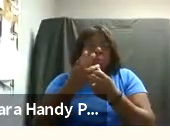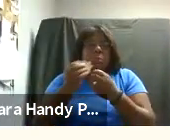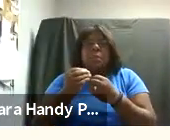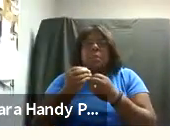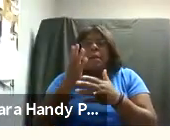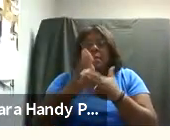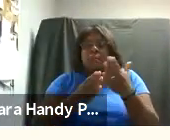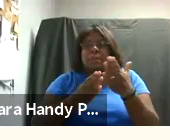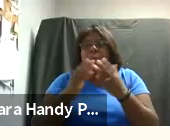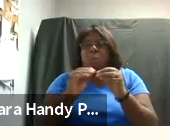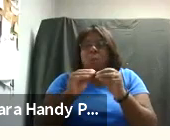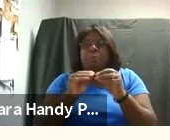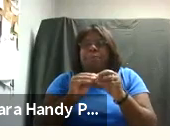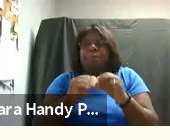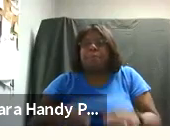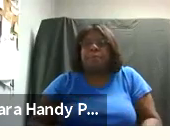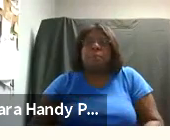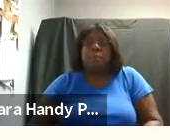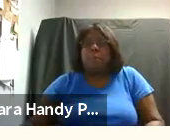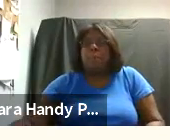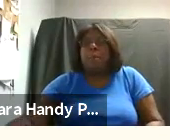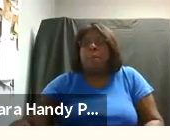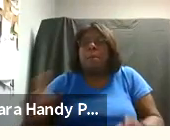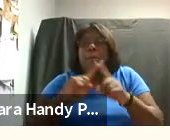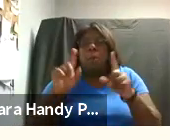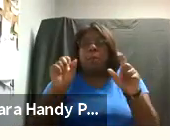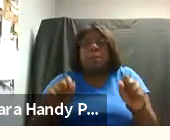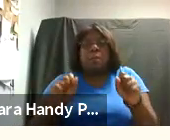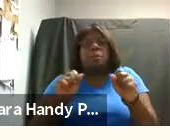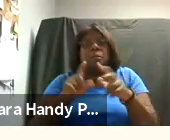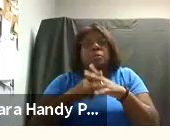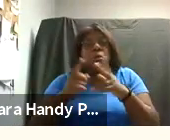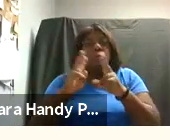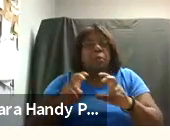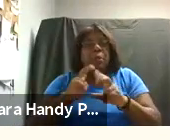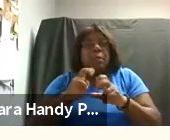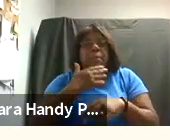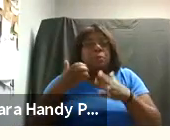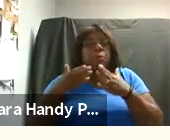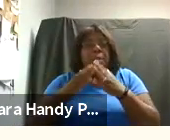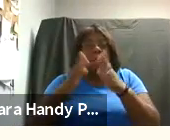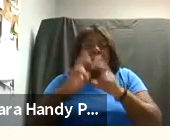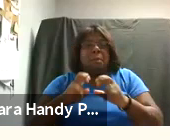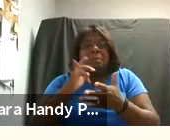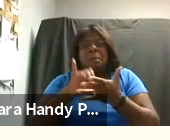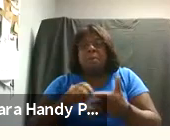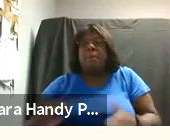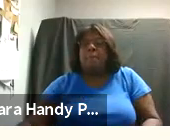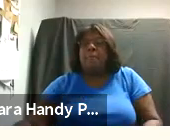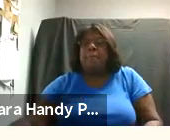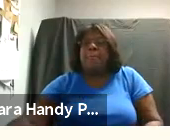more. But we can start to look at the best way to analyze that.